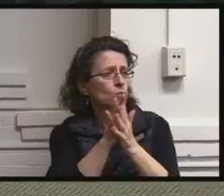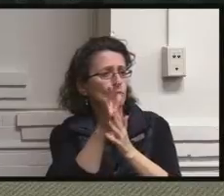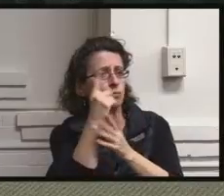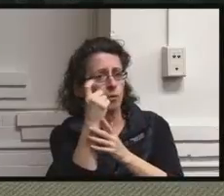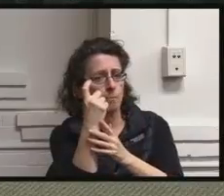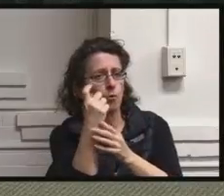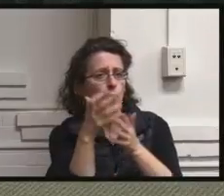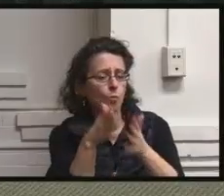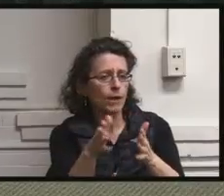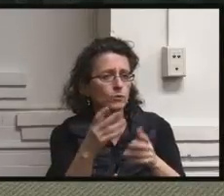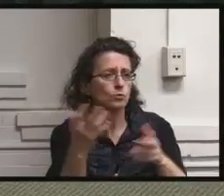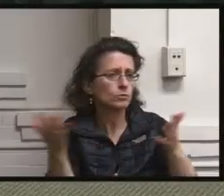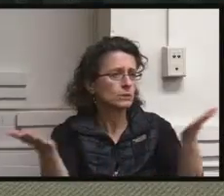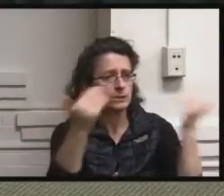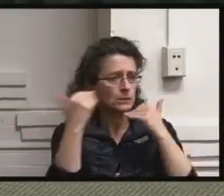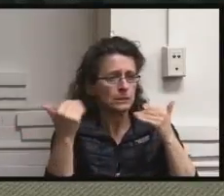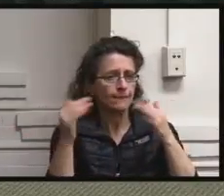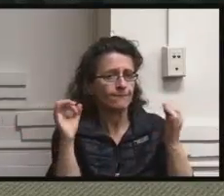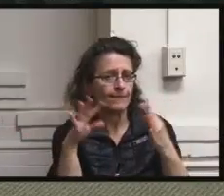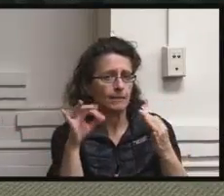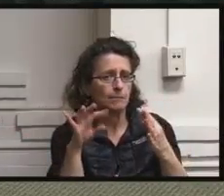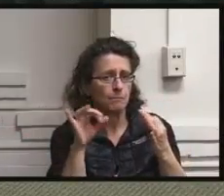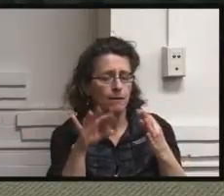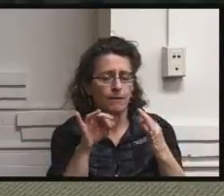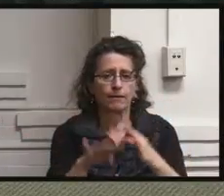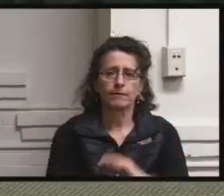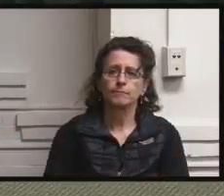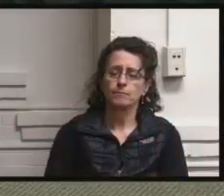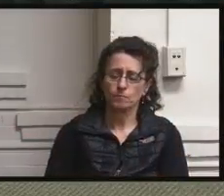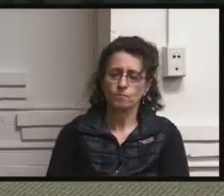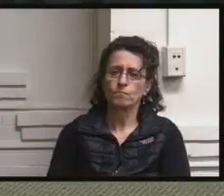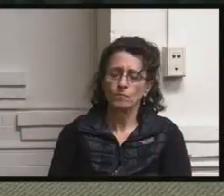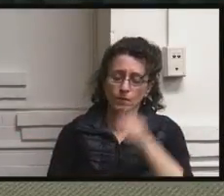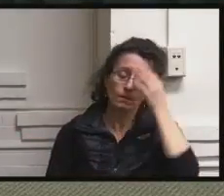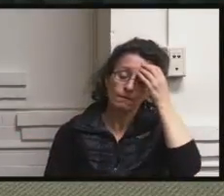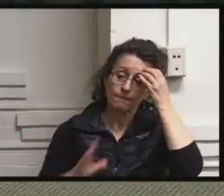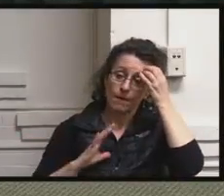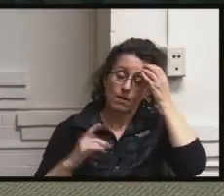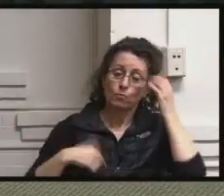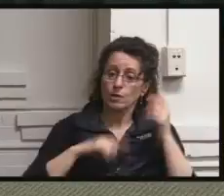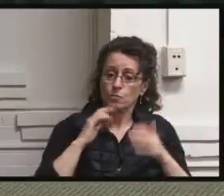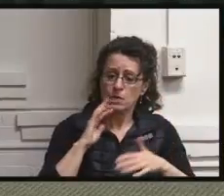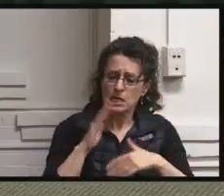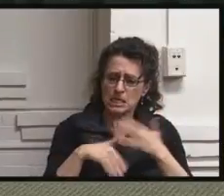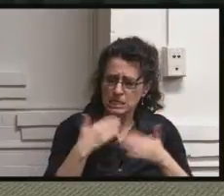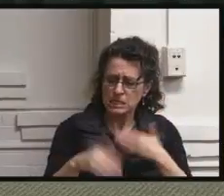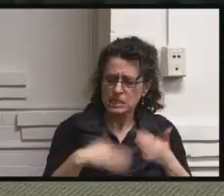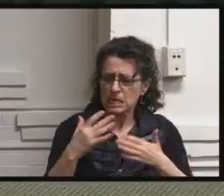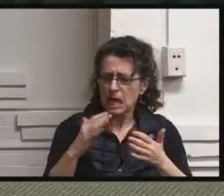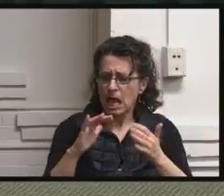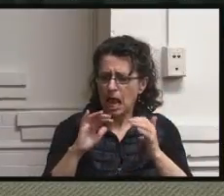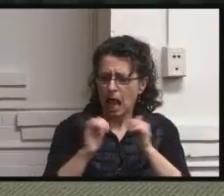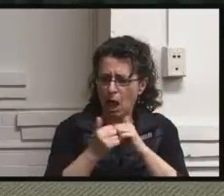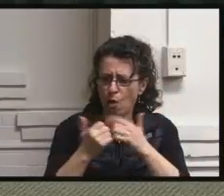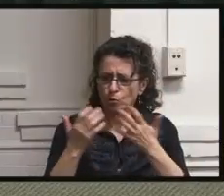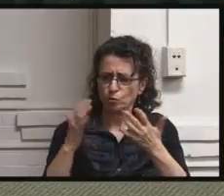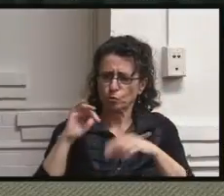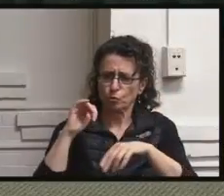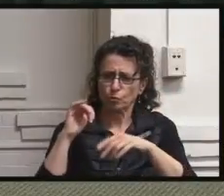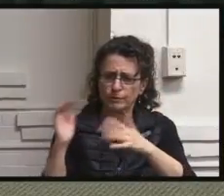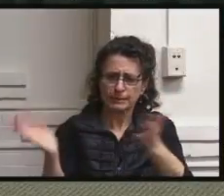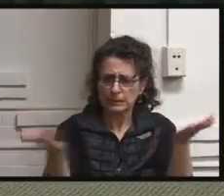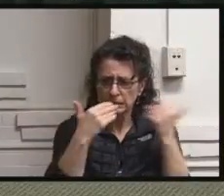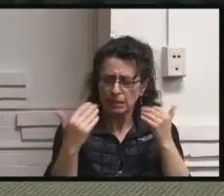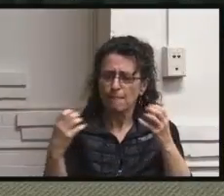we'll continue to consider that and to solicit it and to solicit comments about that.